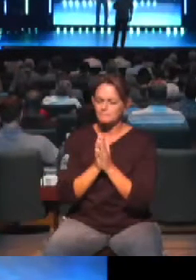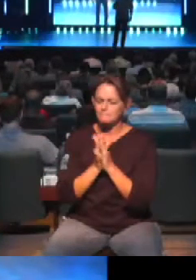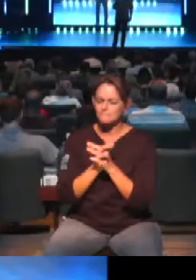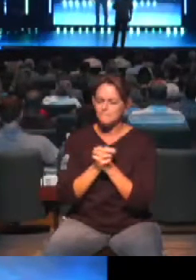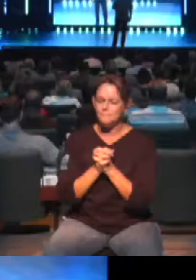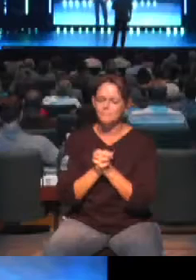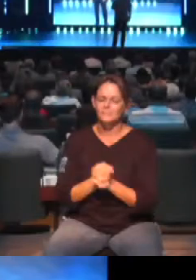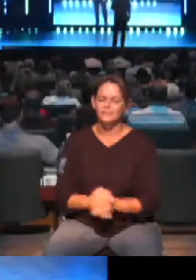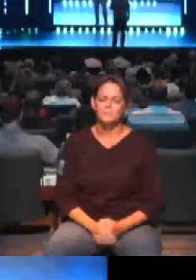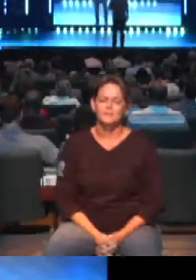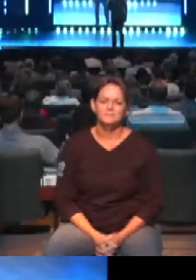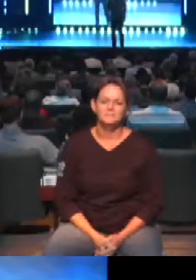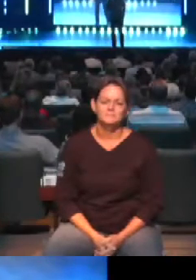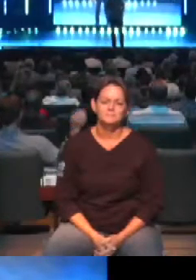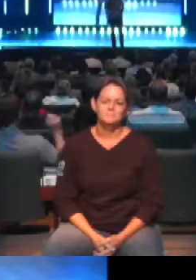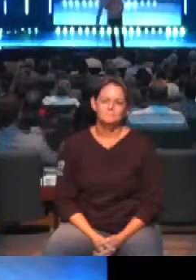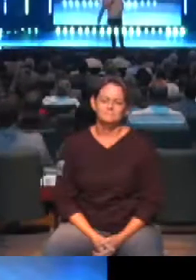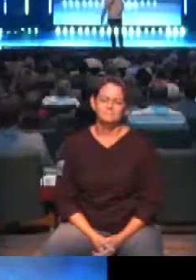amen.